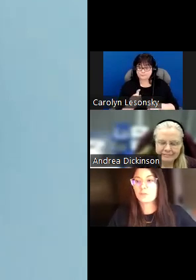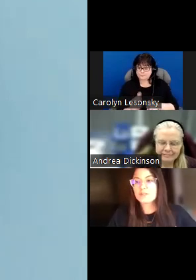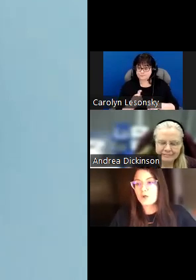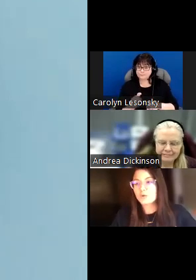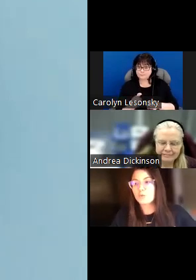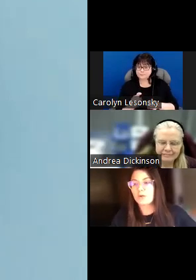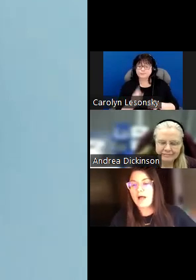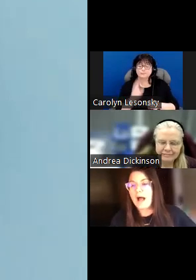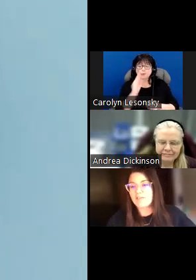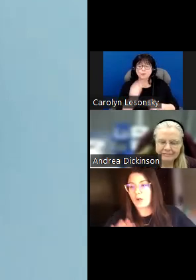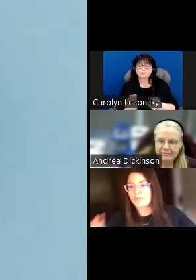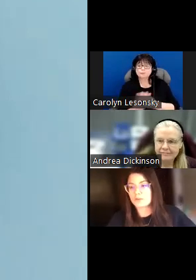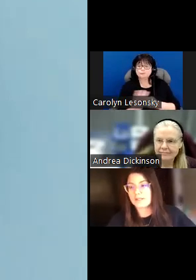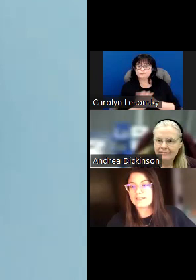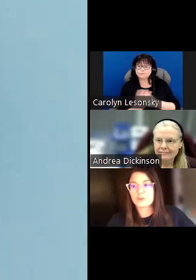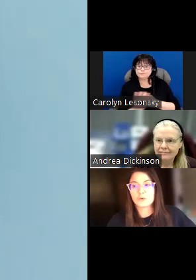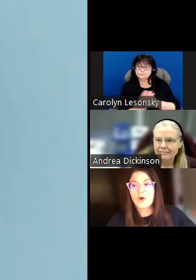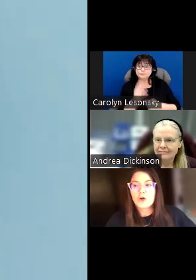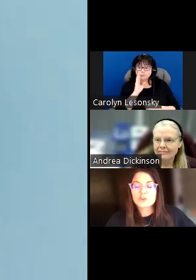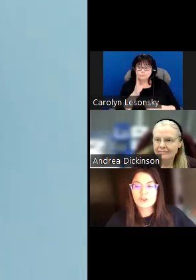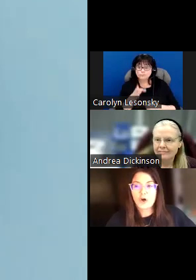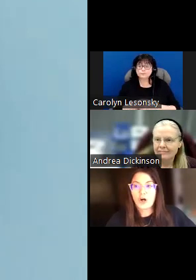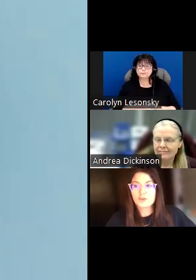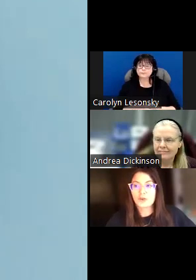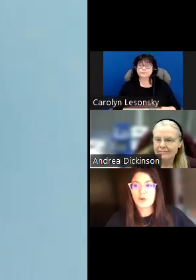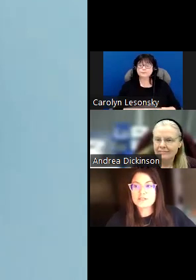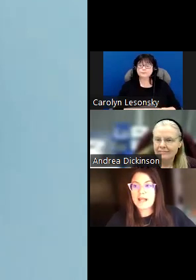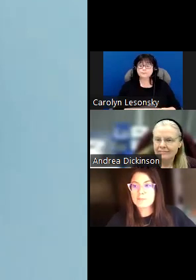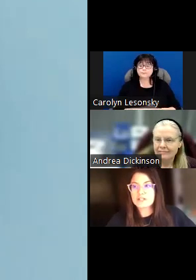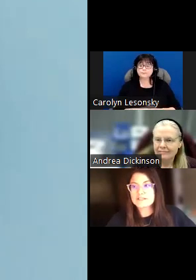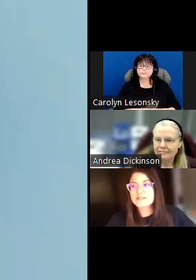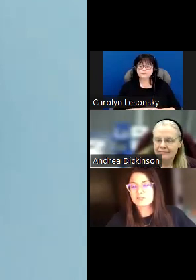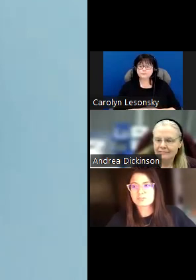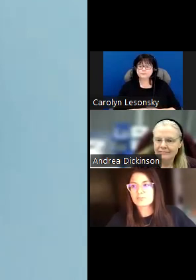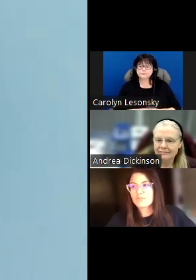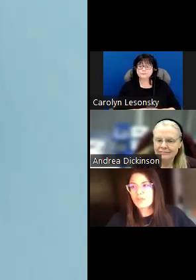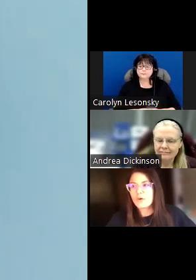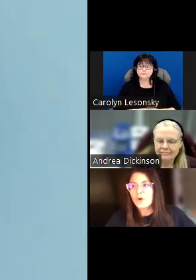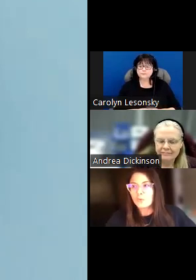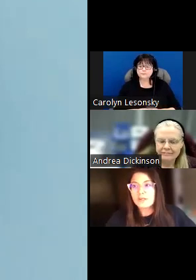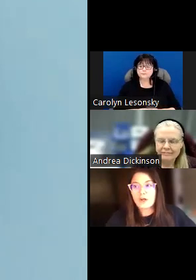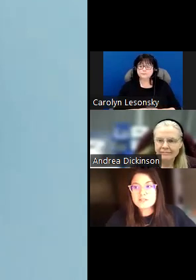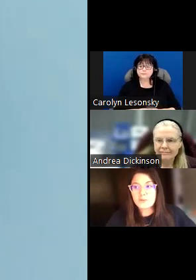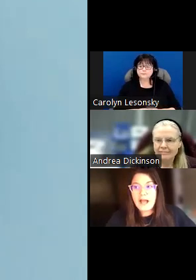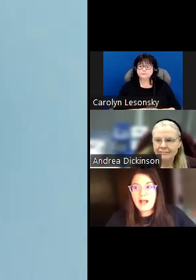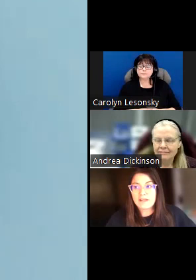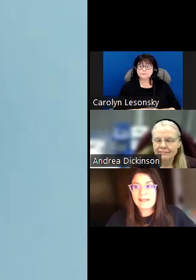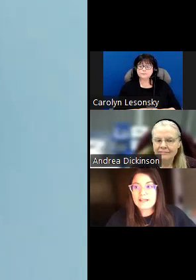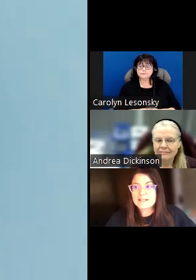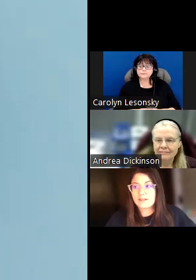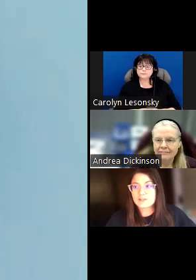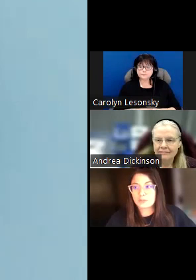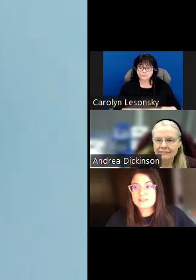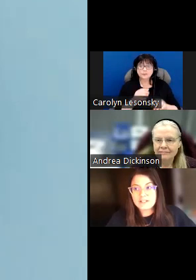of your Zoom window, you will have the opportunity to turn on your closed captions. We also